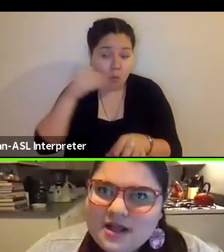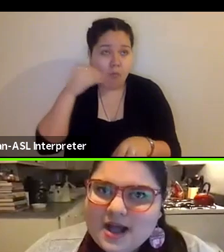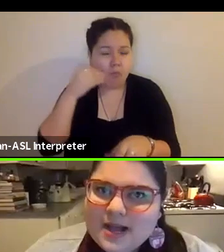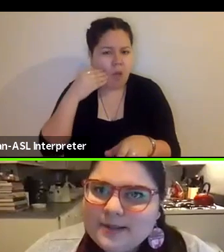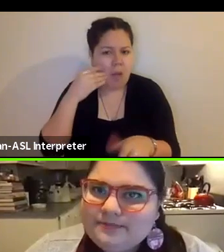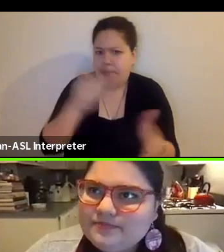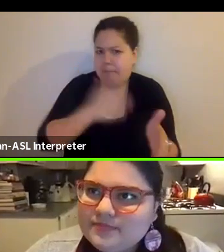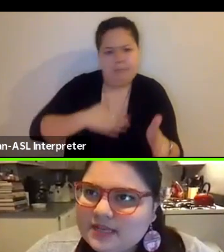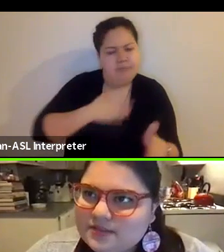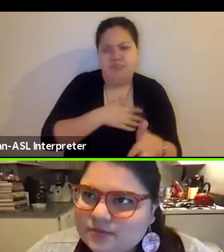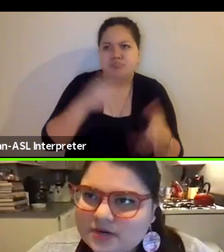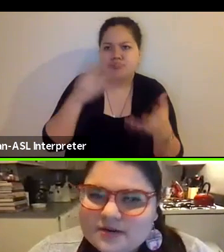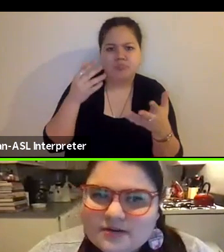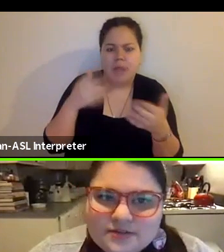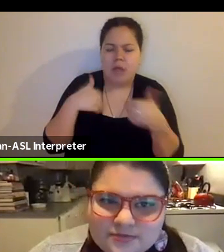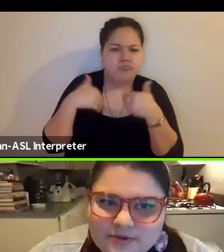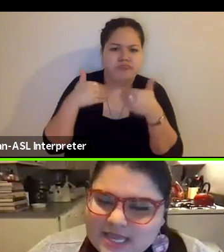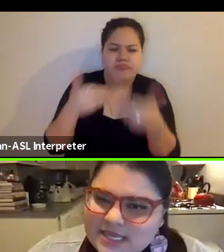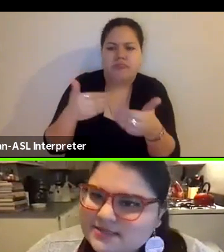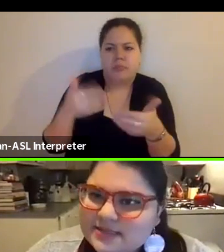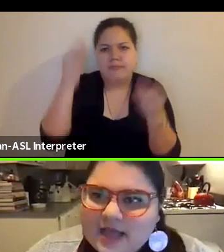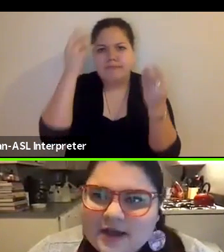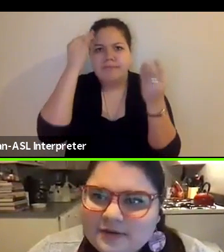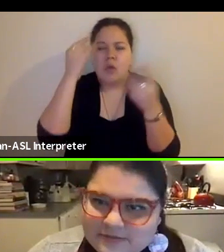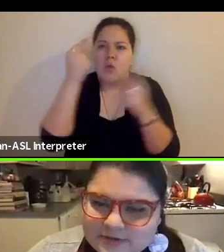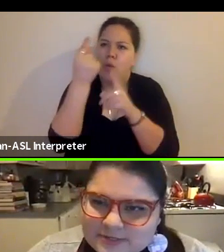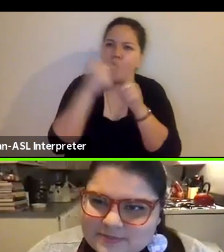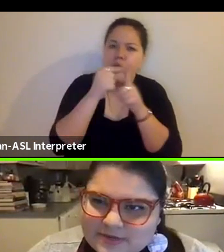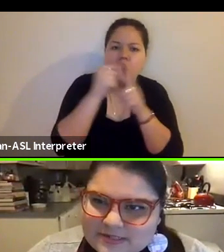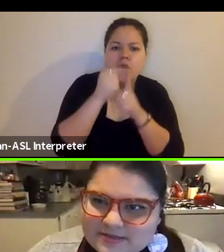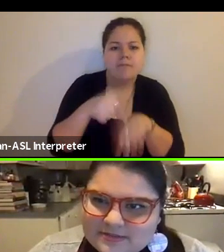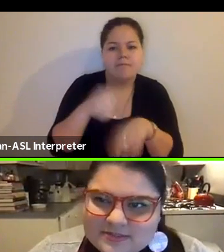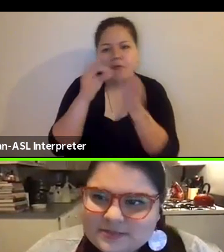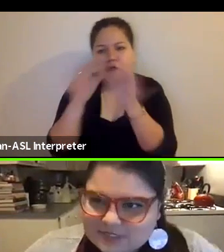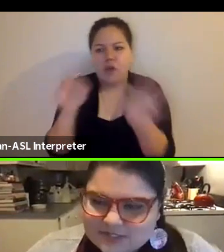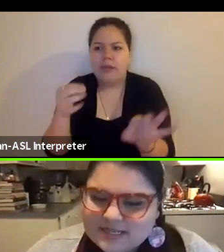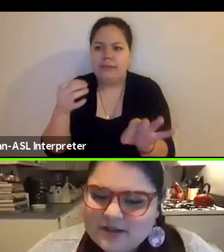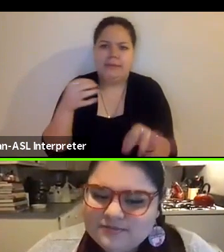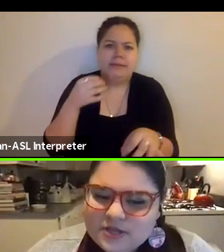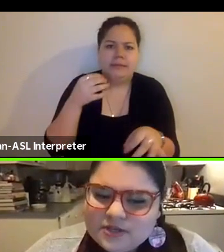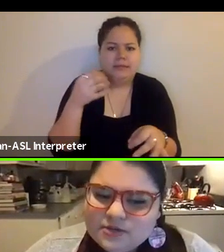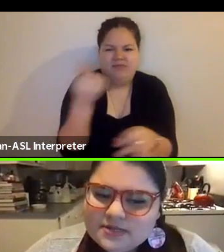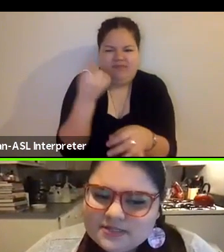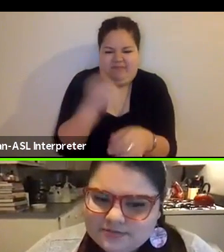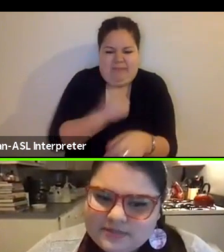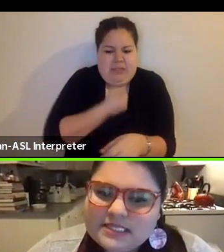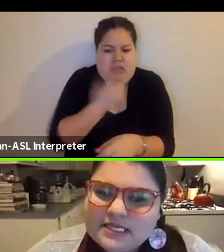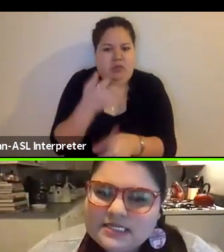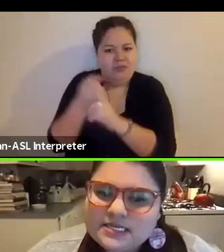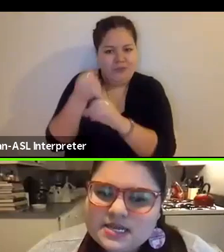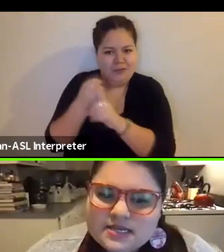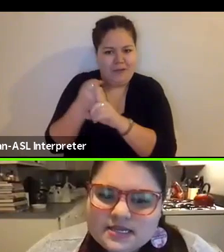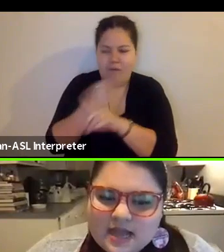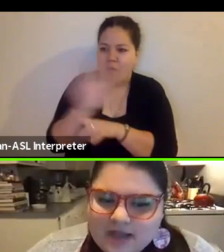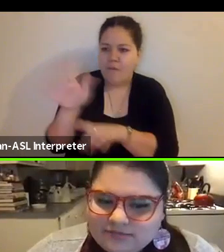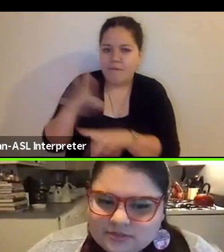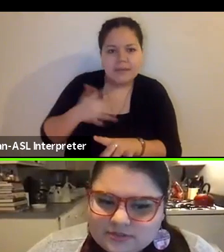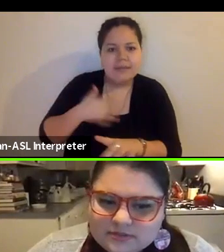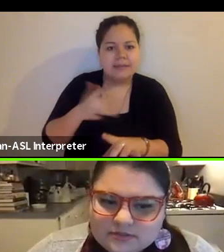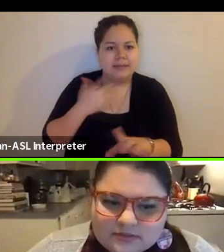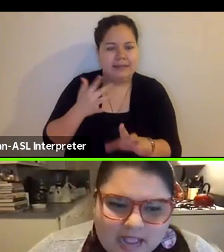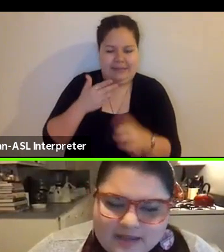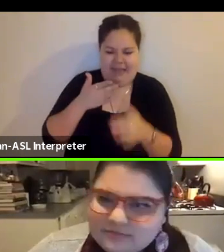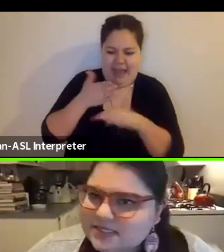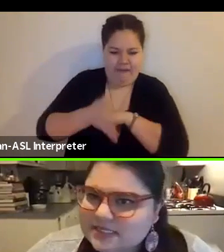about the word, phrase, however, to express yourself, you're also feeling